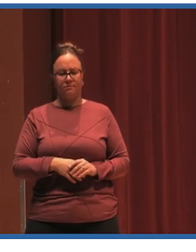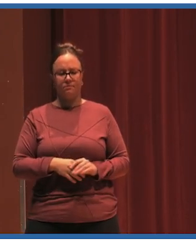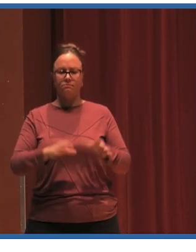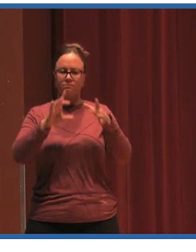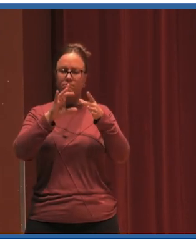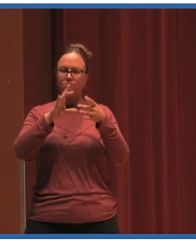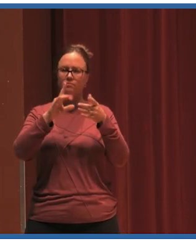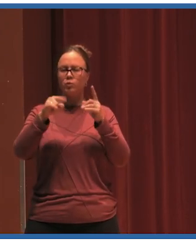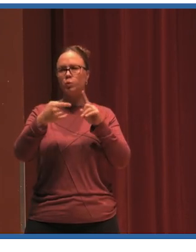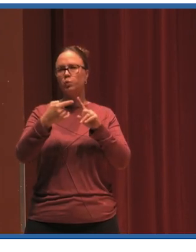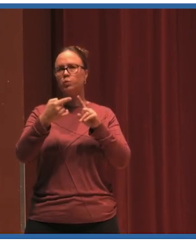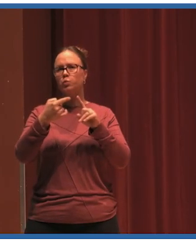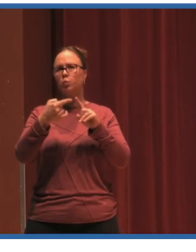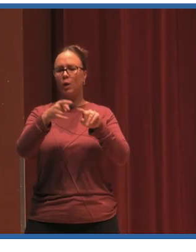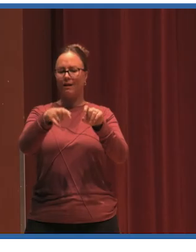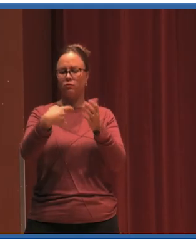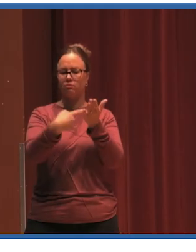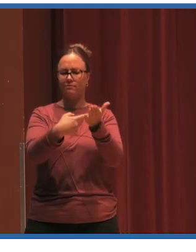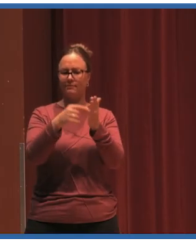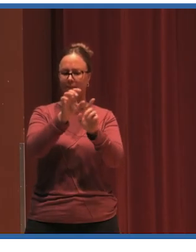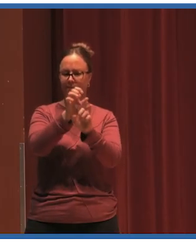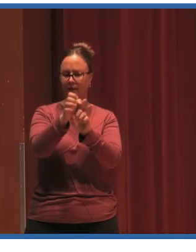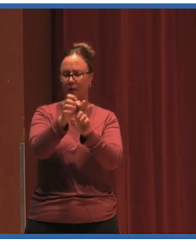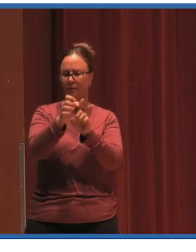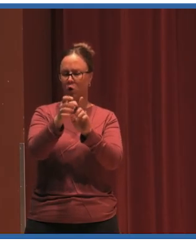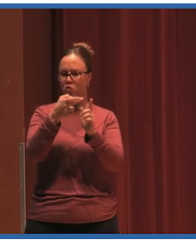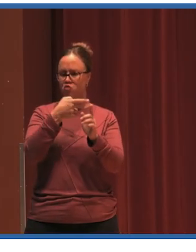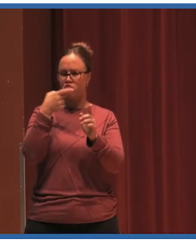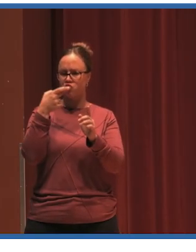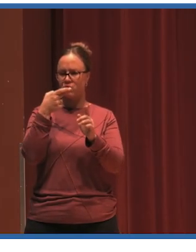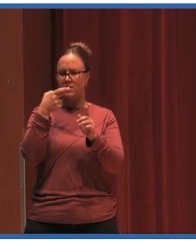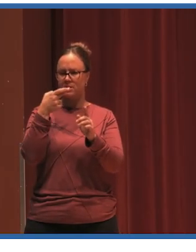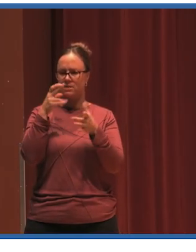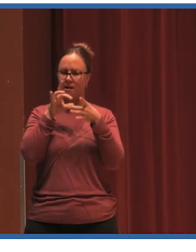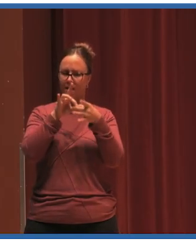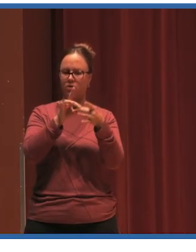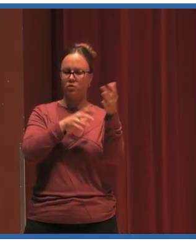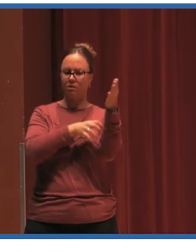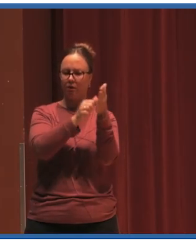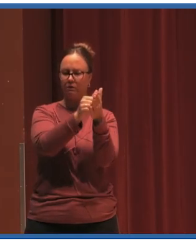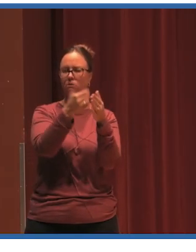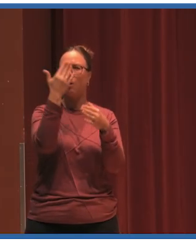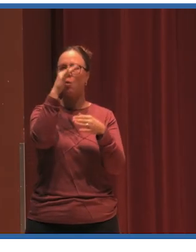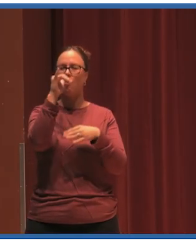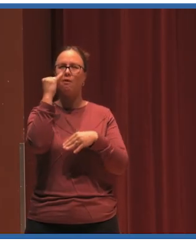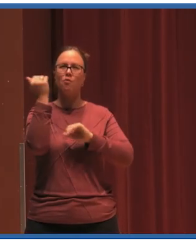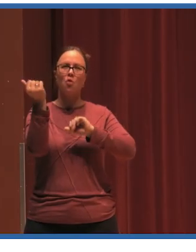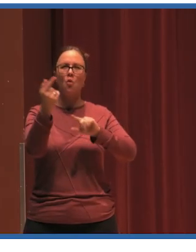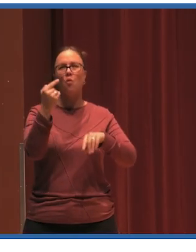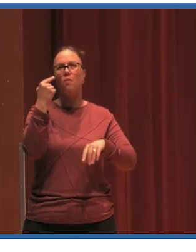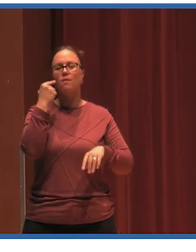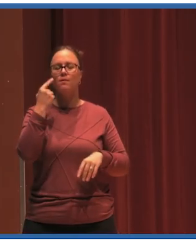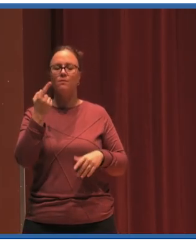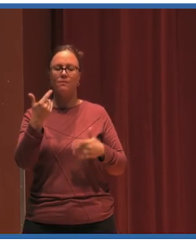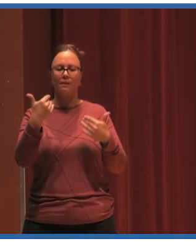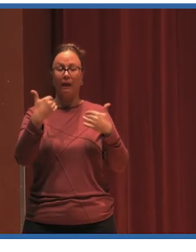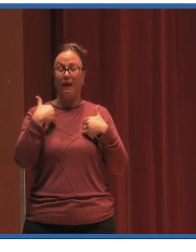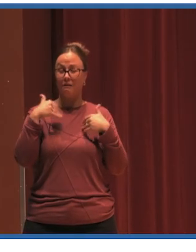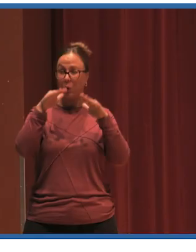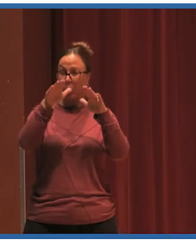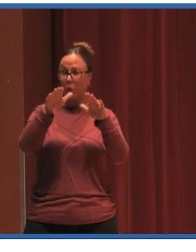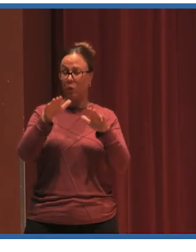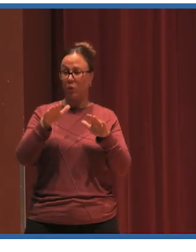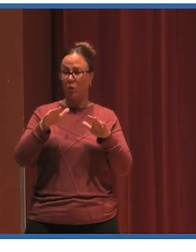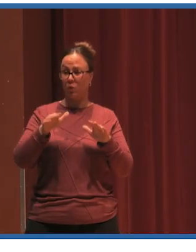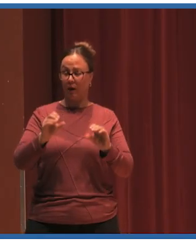about the environmental risk factor connection to cancer, I don't know if all of them feel like they necessarily have a great space to